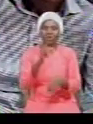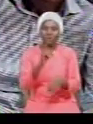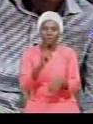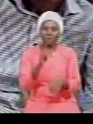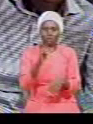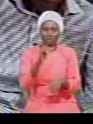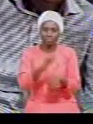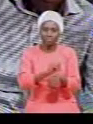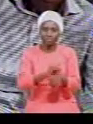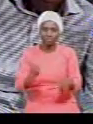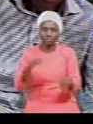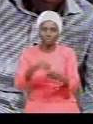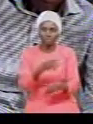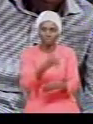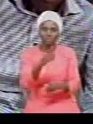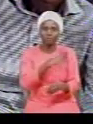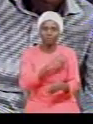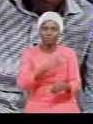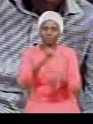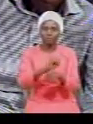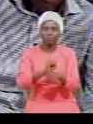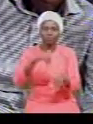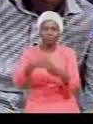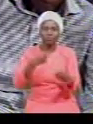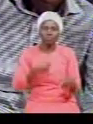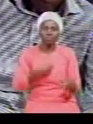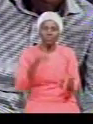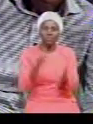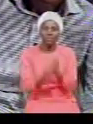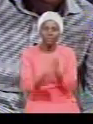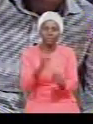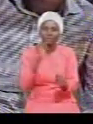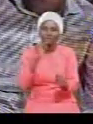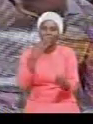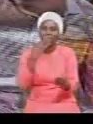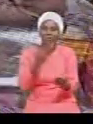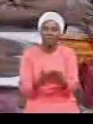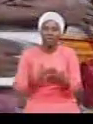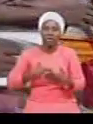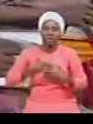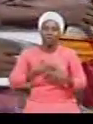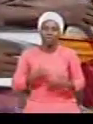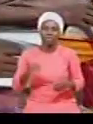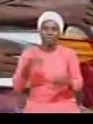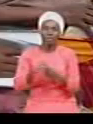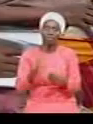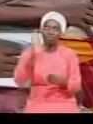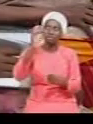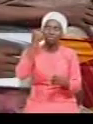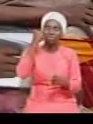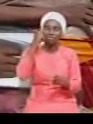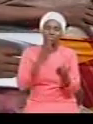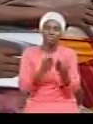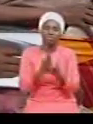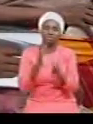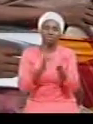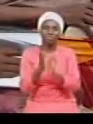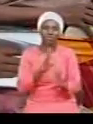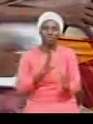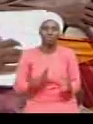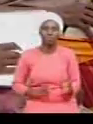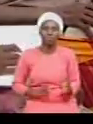you and walking in me, that which is well pleasing in his sight through